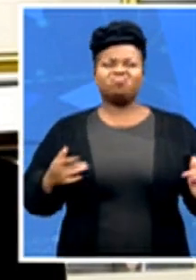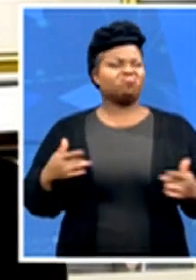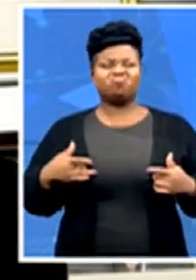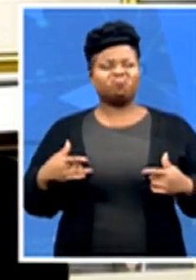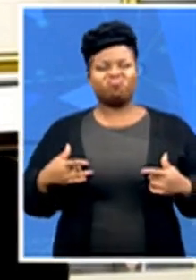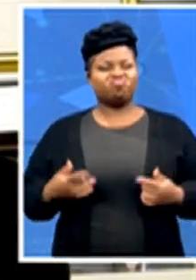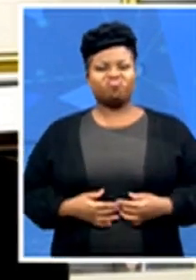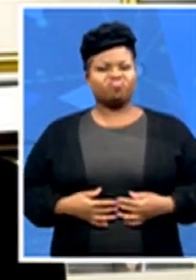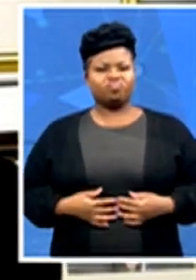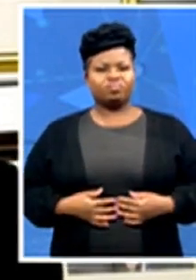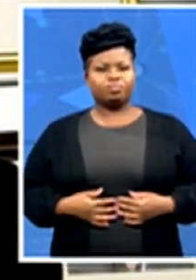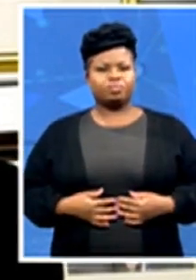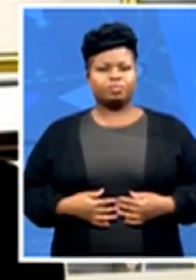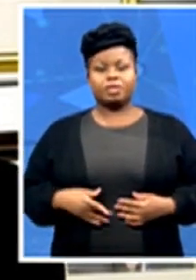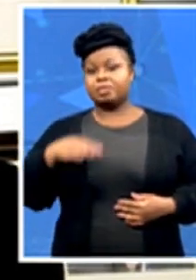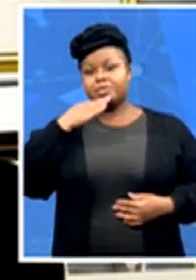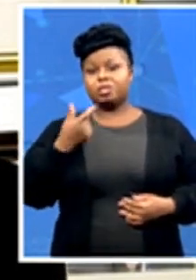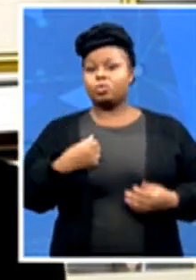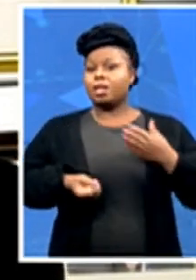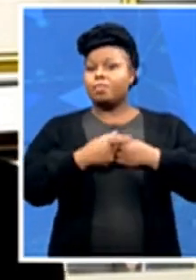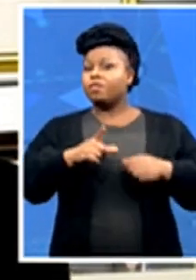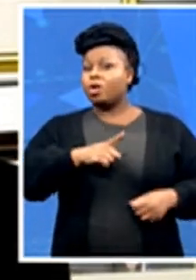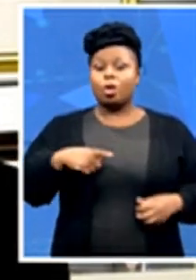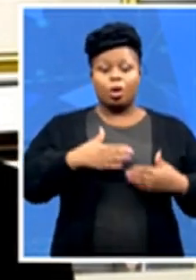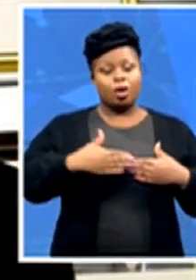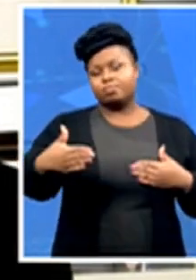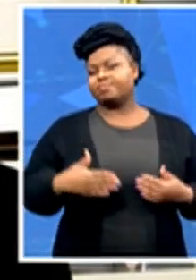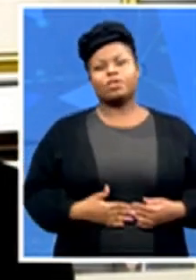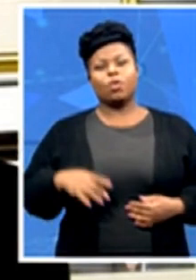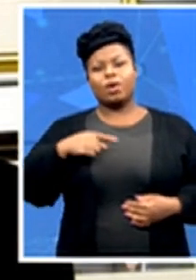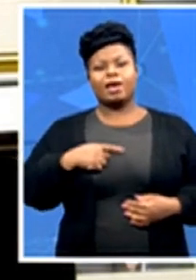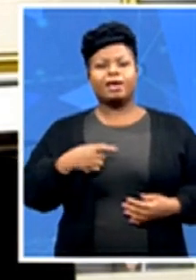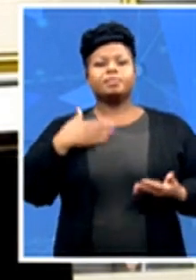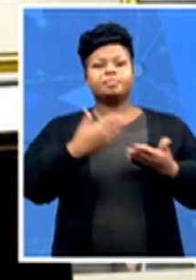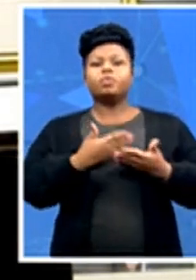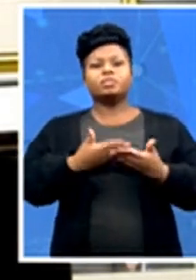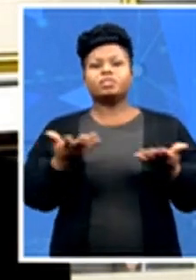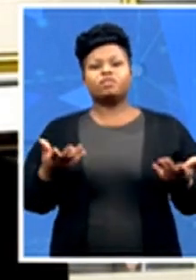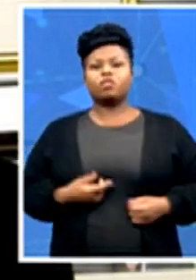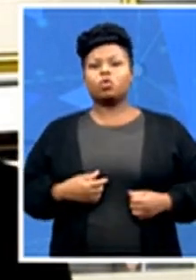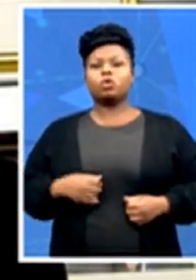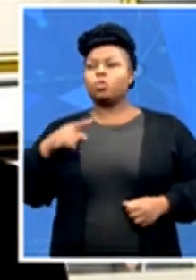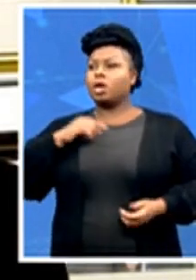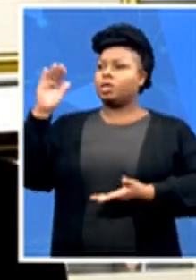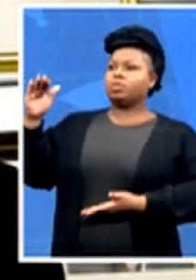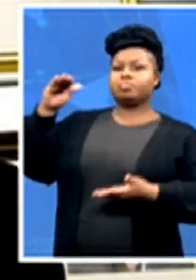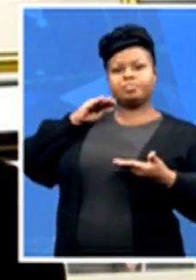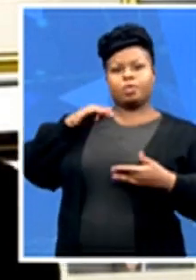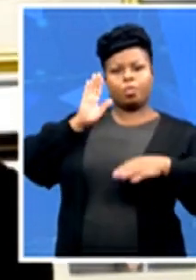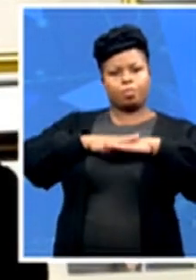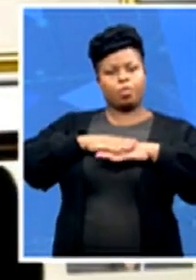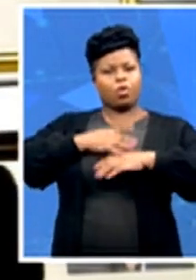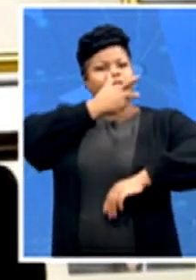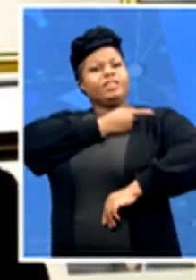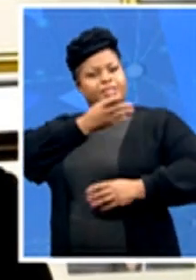very long, because we're likely to make the next set of vaccines. And those next set of vaccines will deal with the